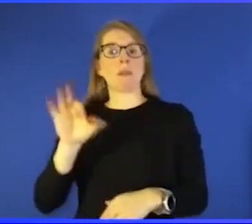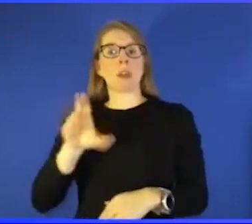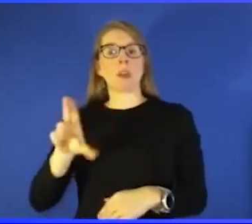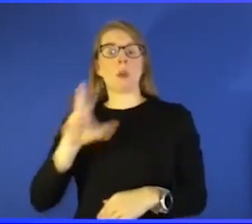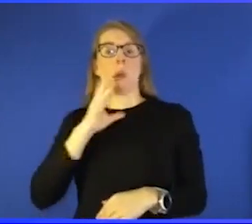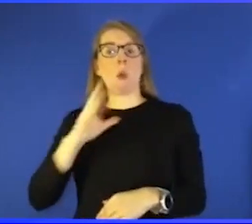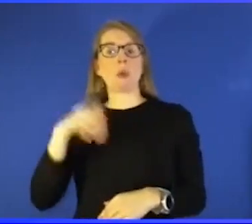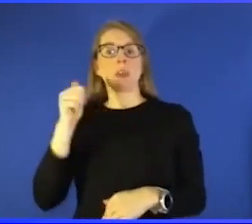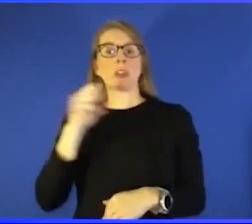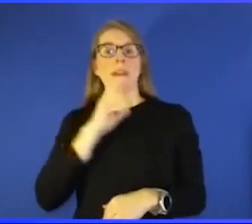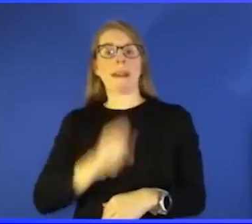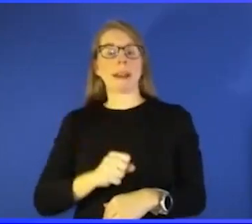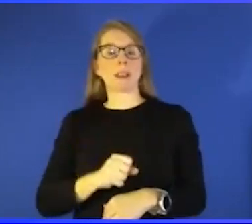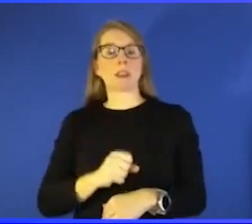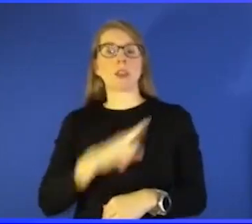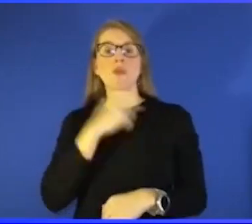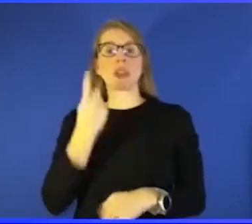more risk to be hospitalized, but I'd be